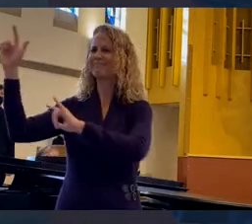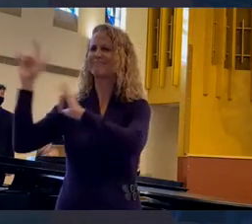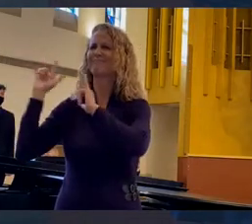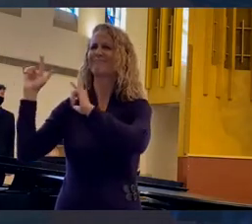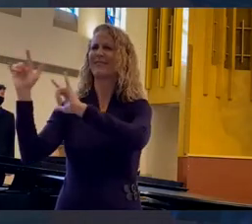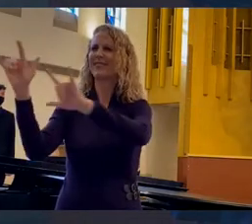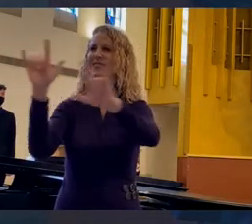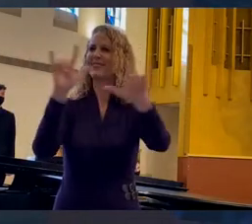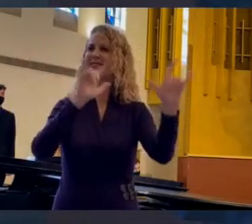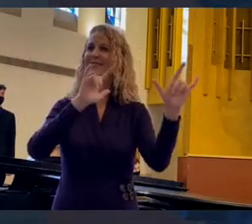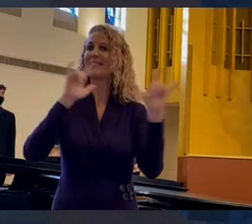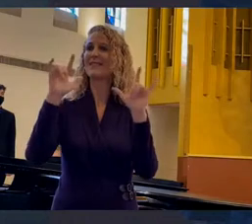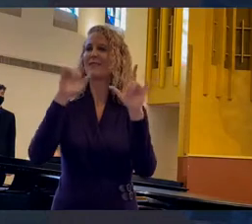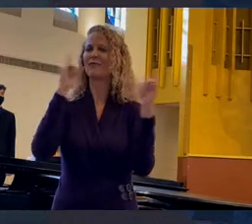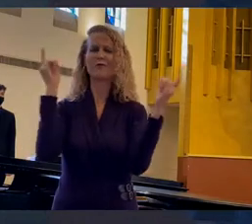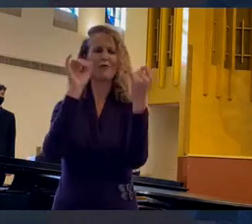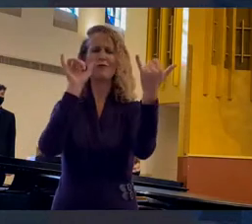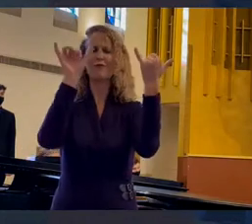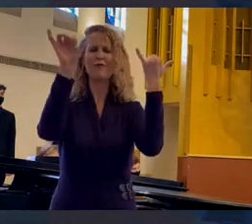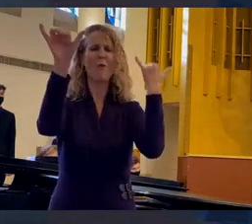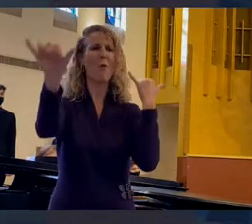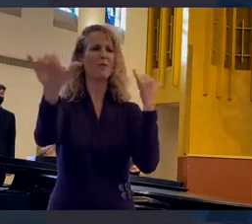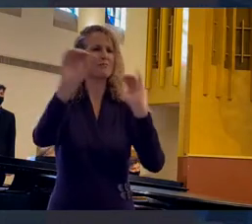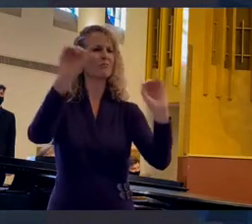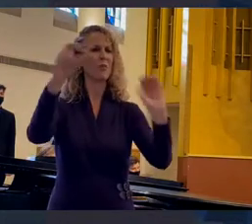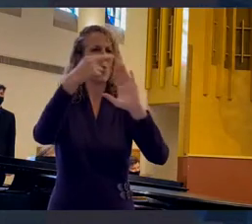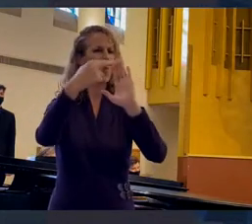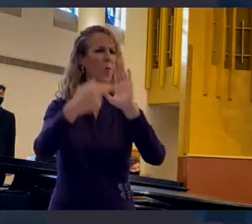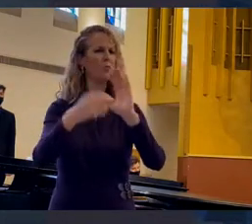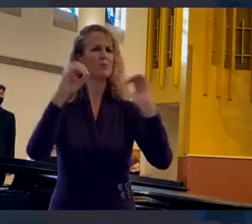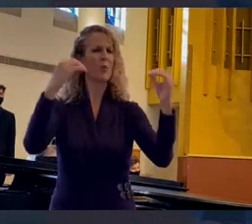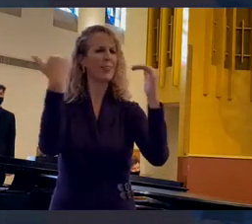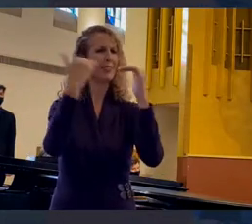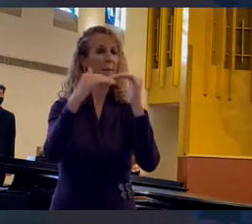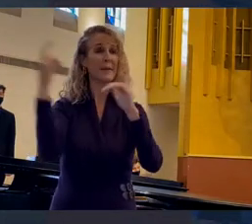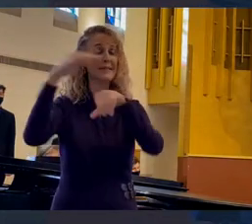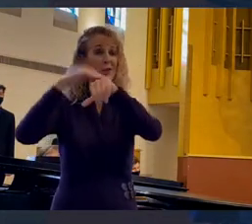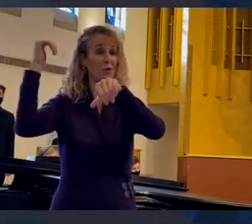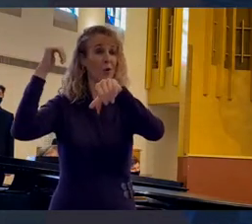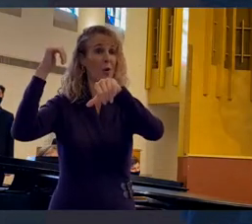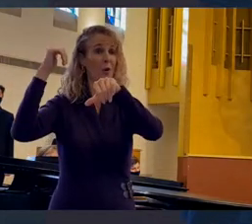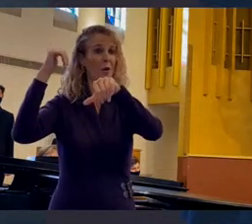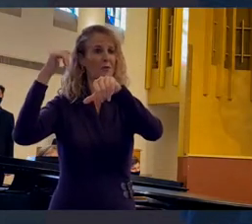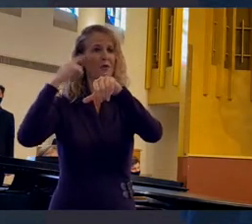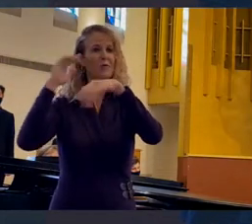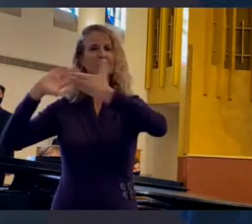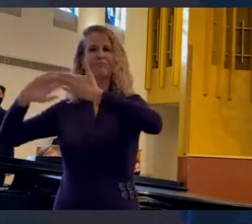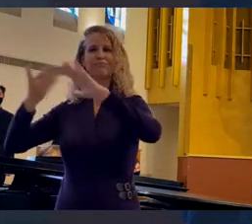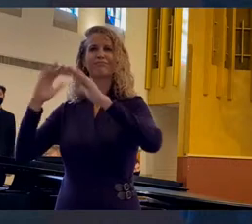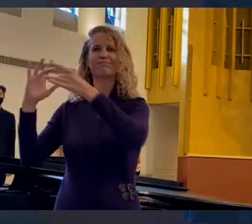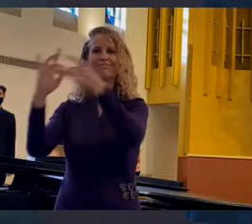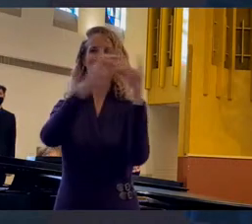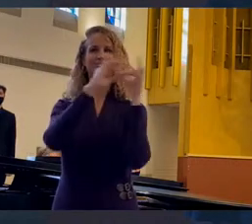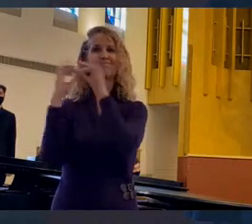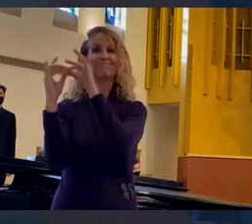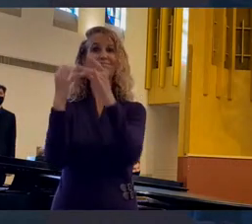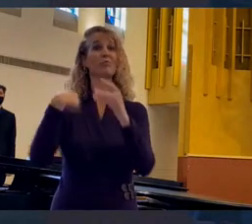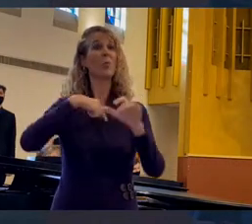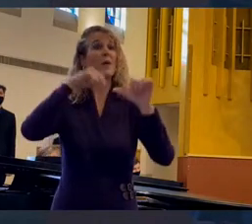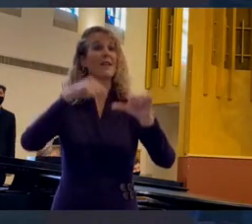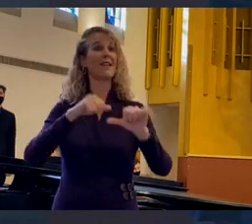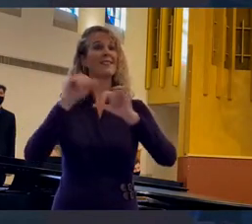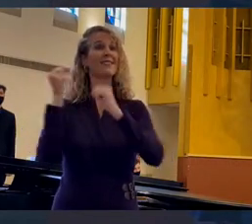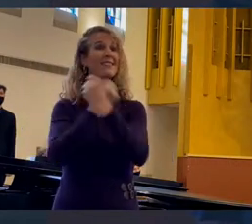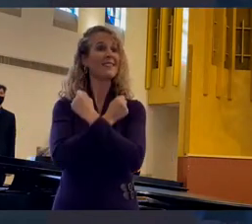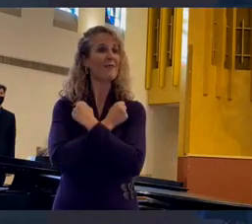each and all infinitely and unconditionally, and who calls us into community so we can love